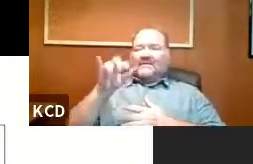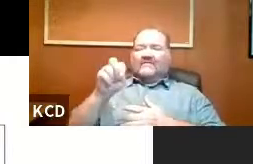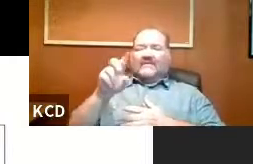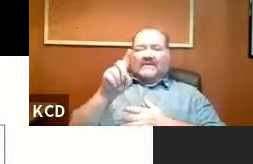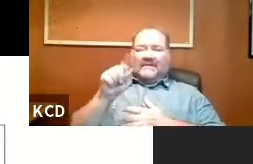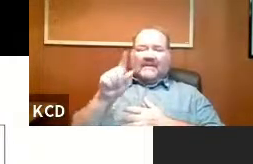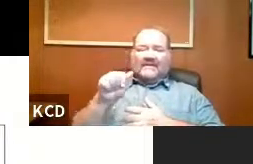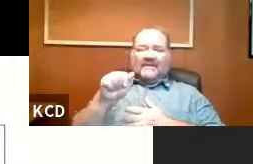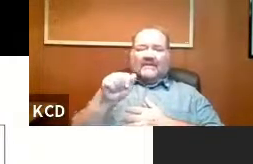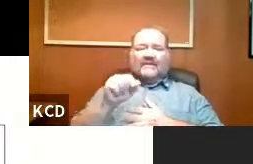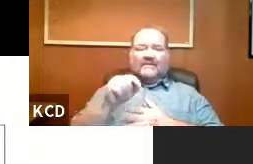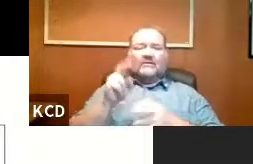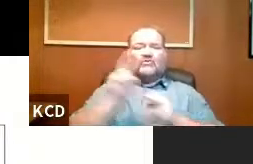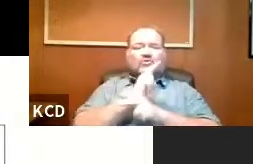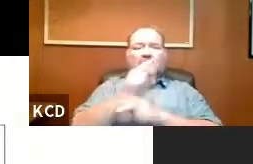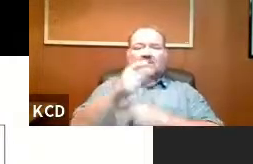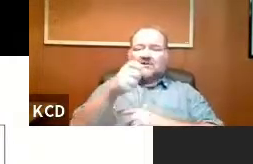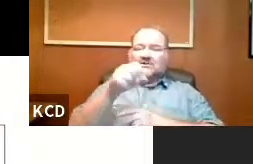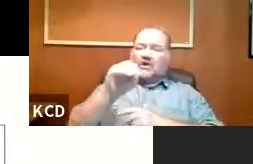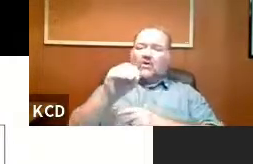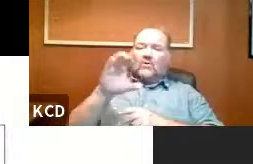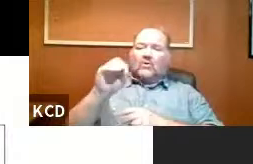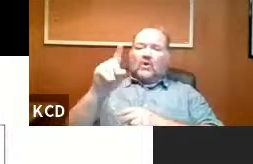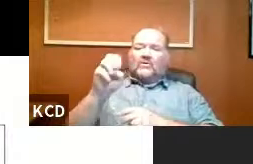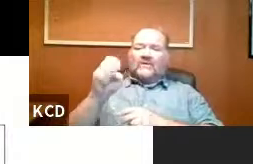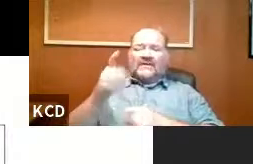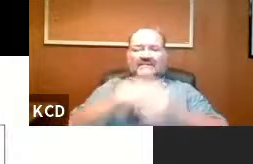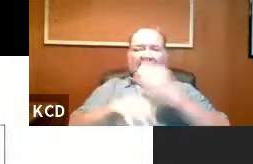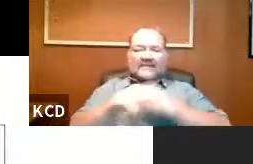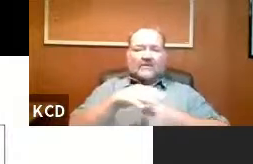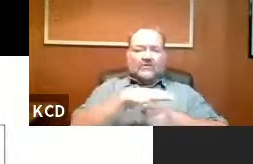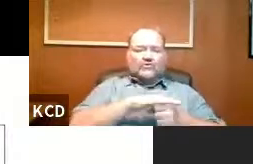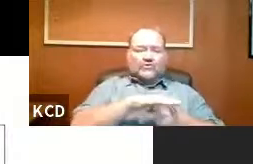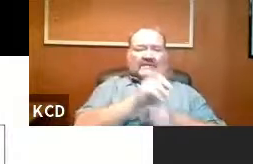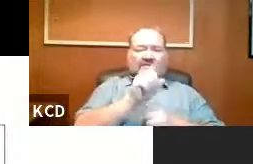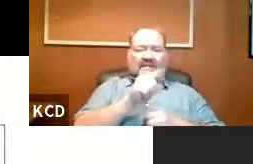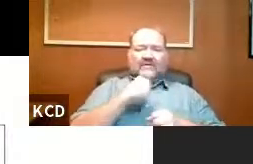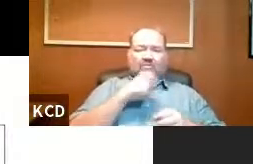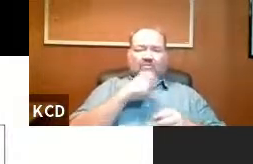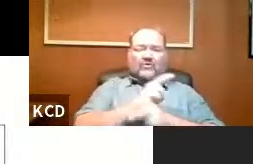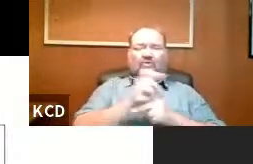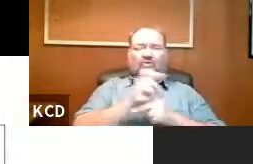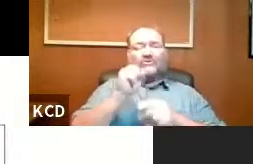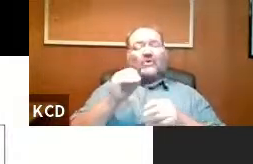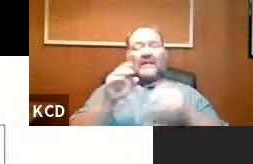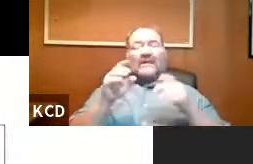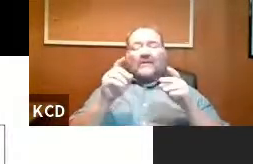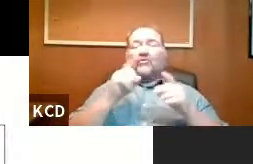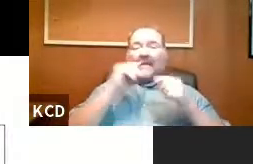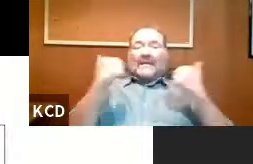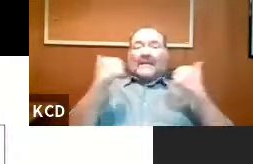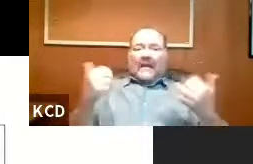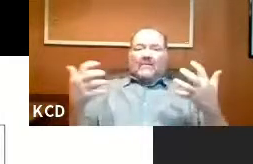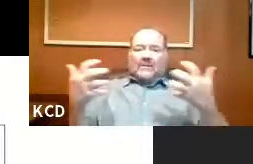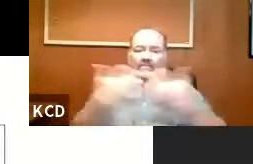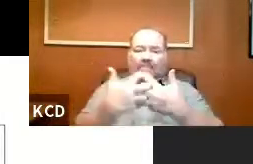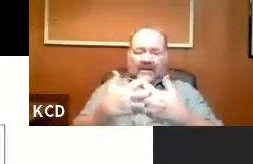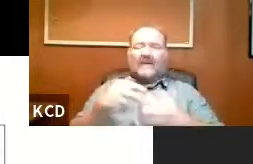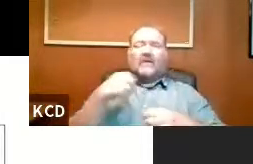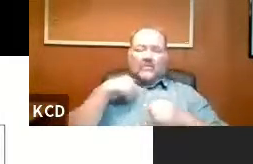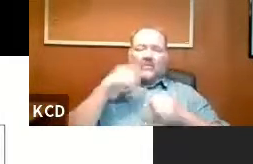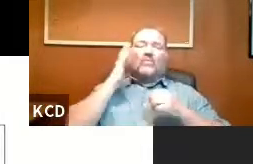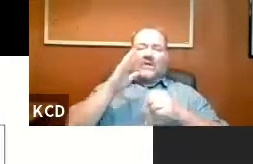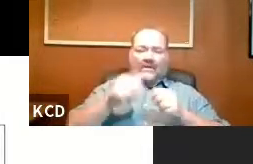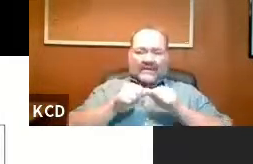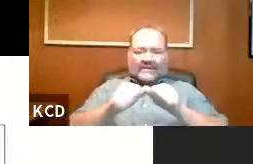data that they had instead of the jurisdictional data that we were using. So they are definitely combined, and we will continue talking